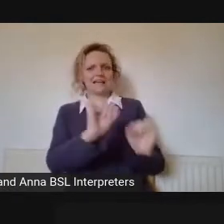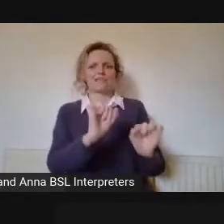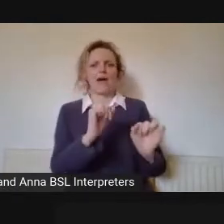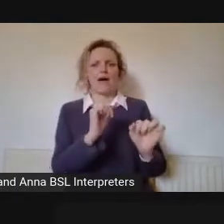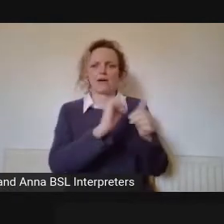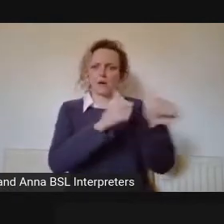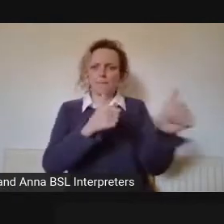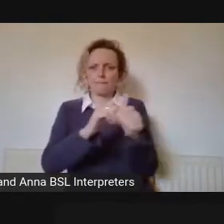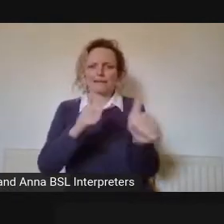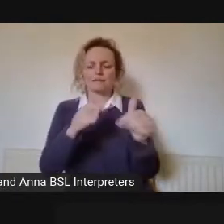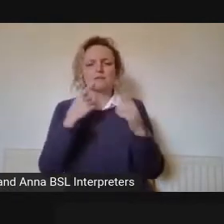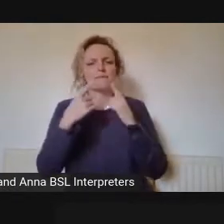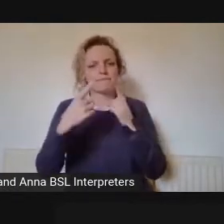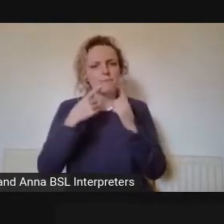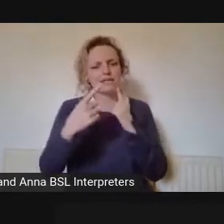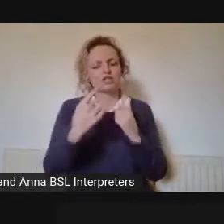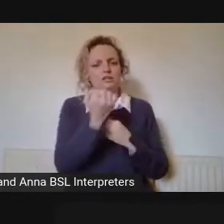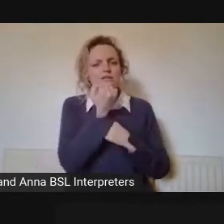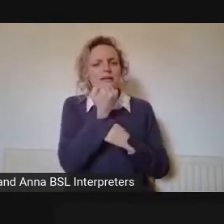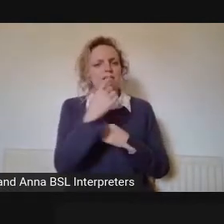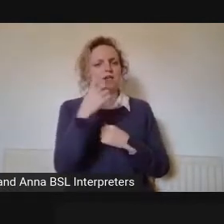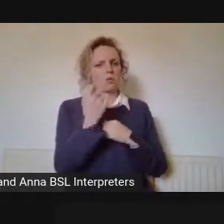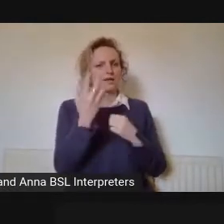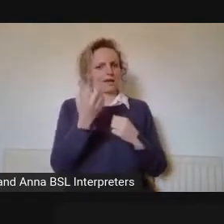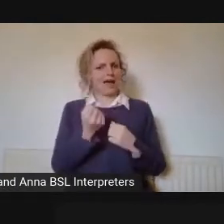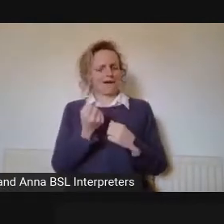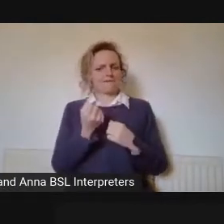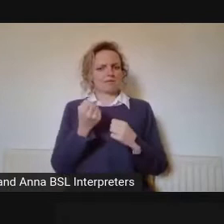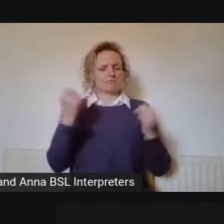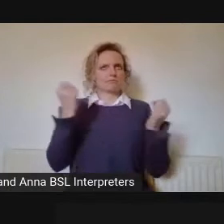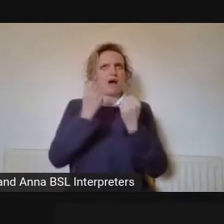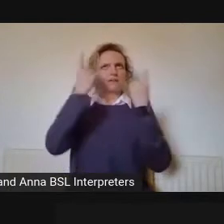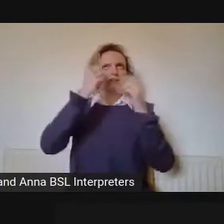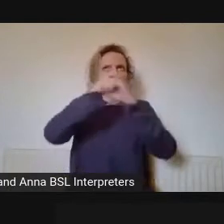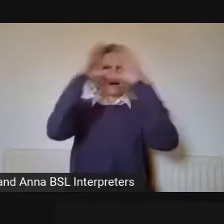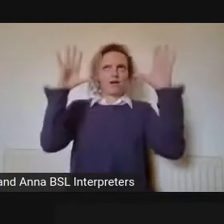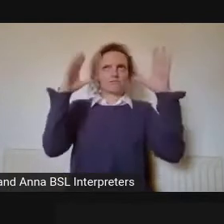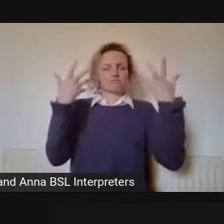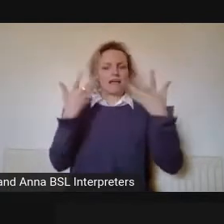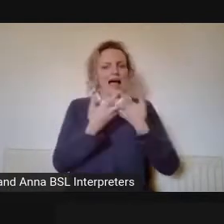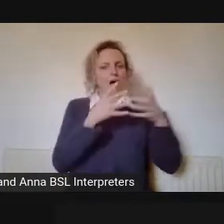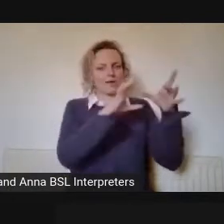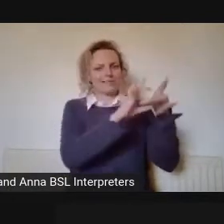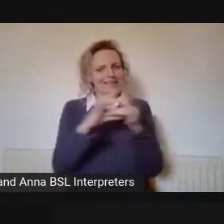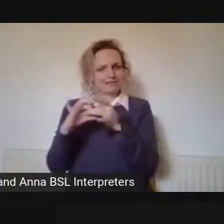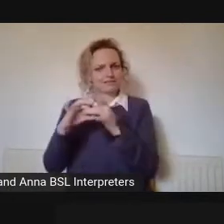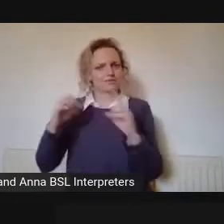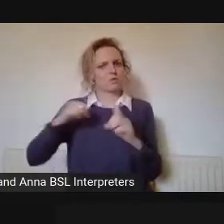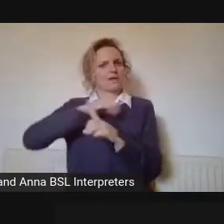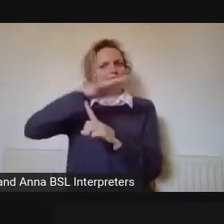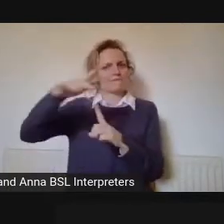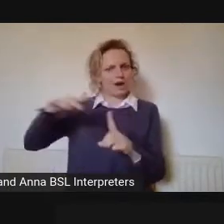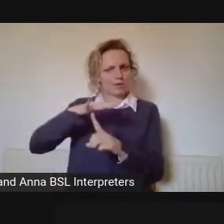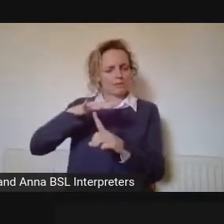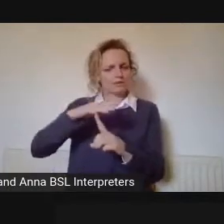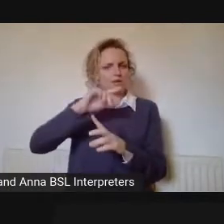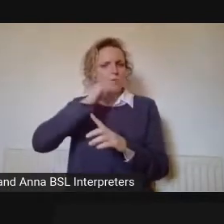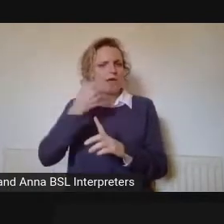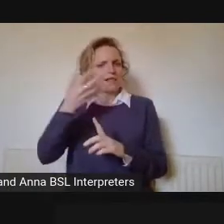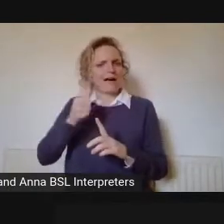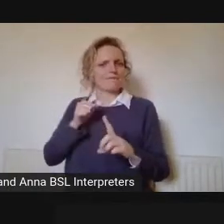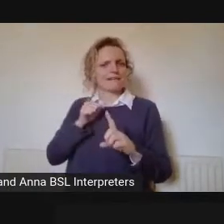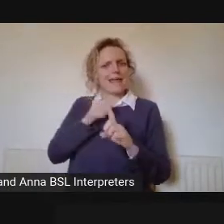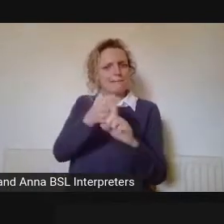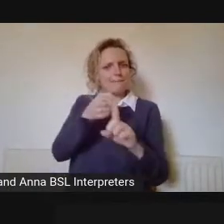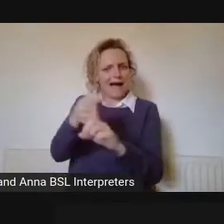a very short period of time, only 4 months. And so it's very difficult to see if there's actually going to be an impact. And the data is actually, you